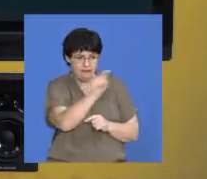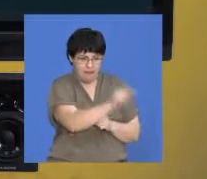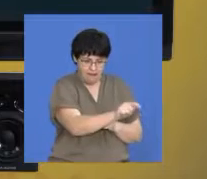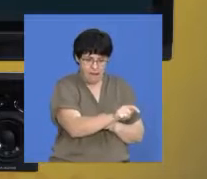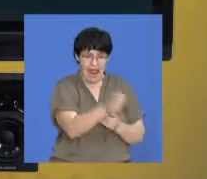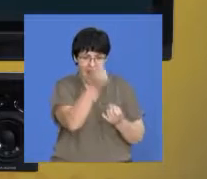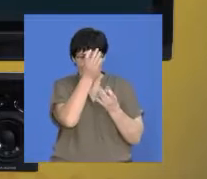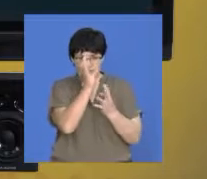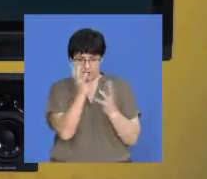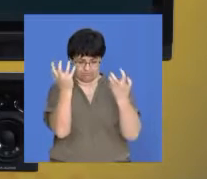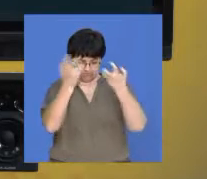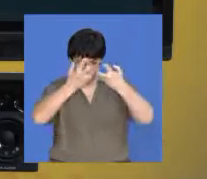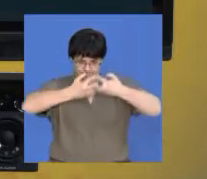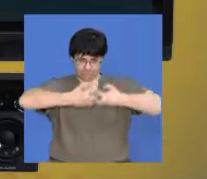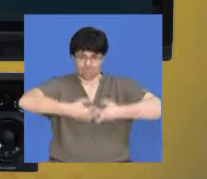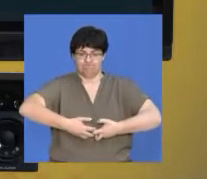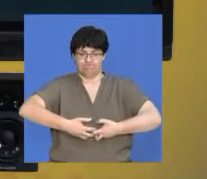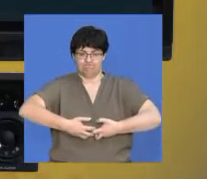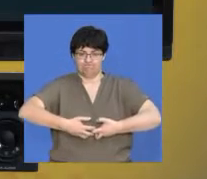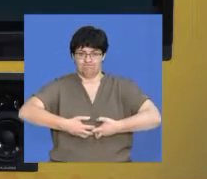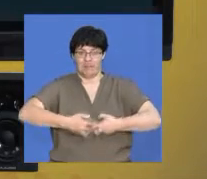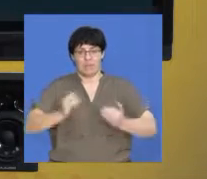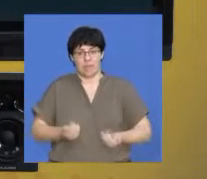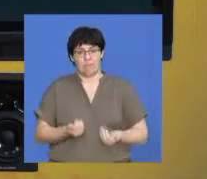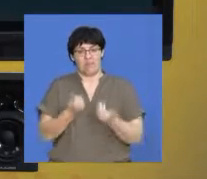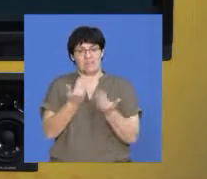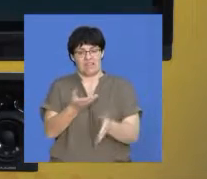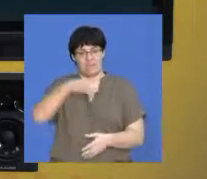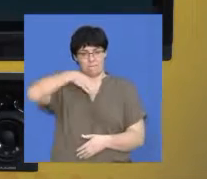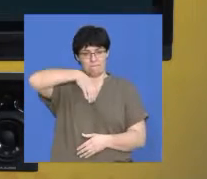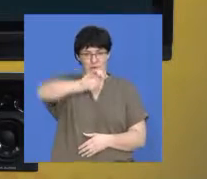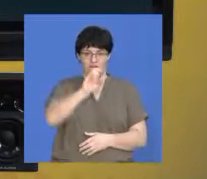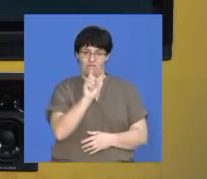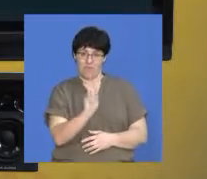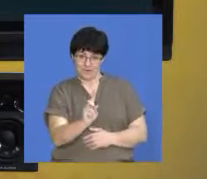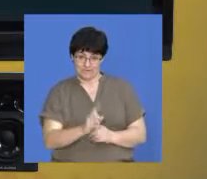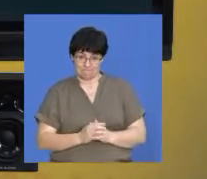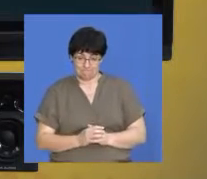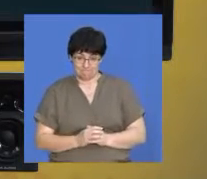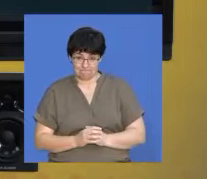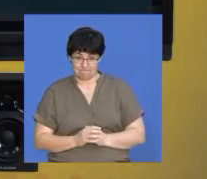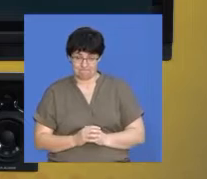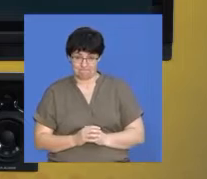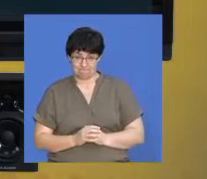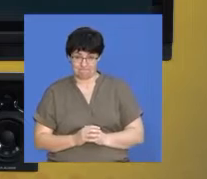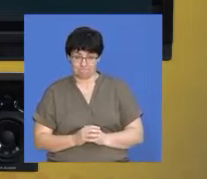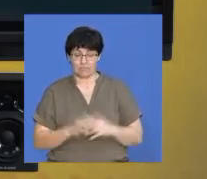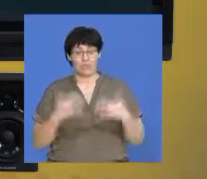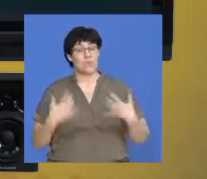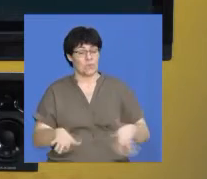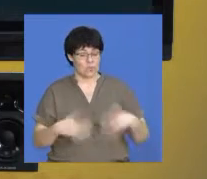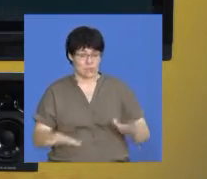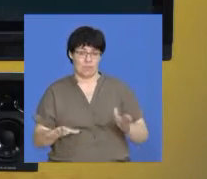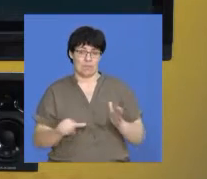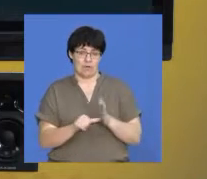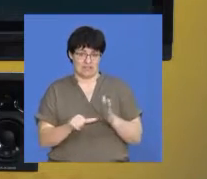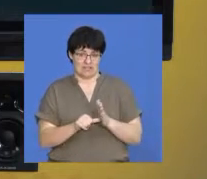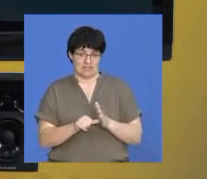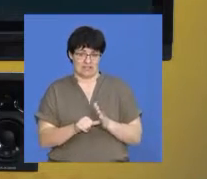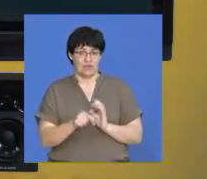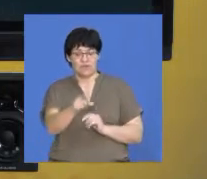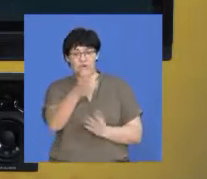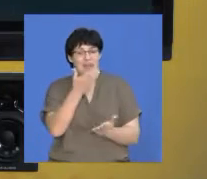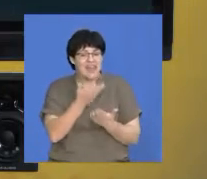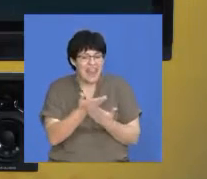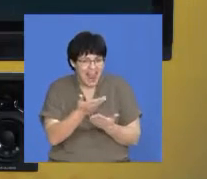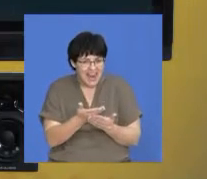that information together and present it in a paragraph form. That is important, guys, to be